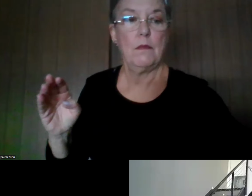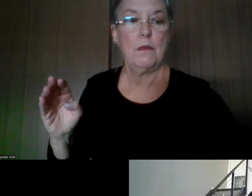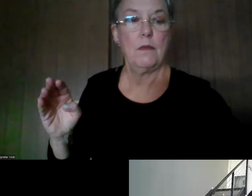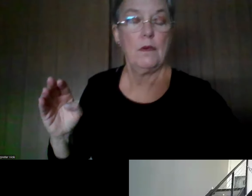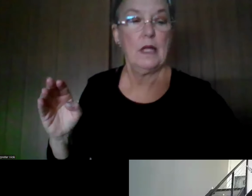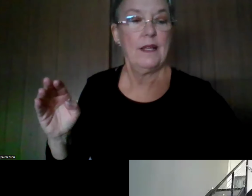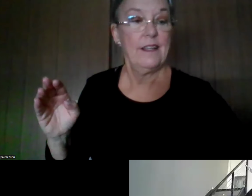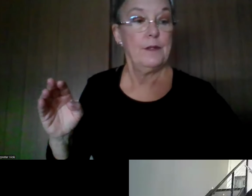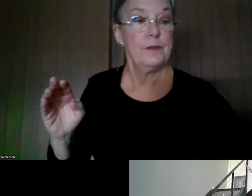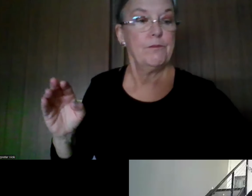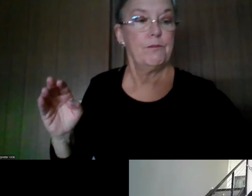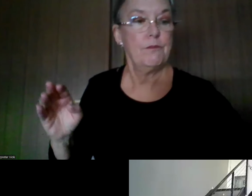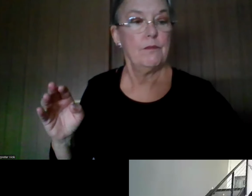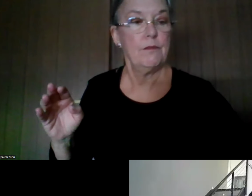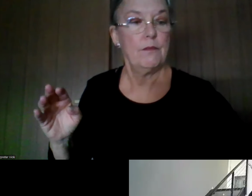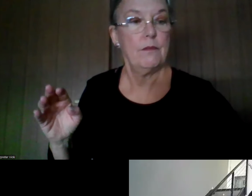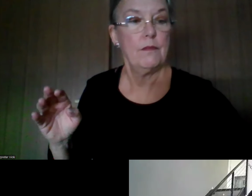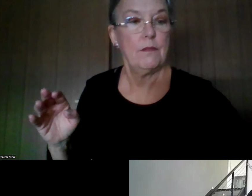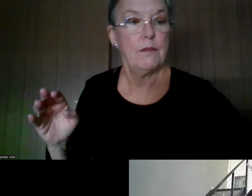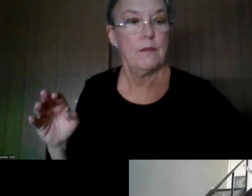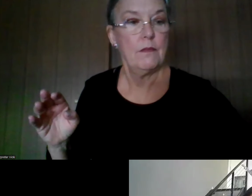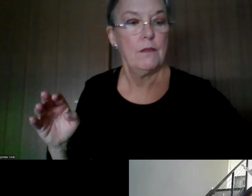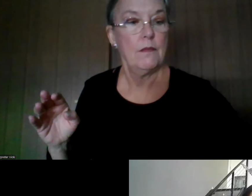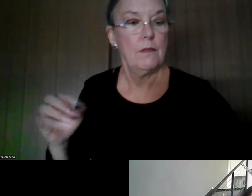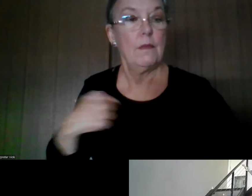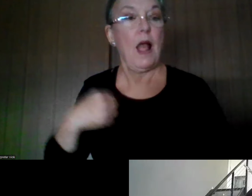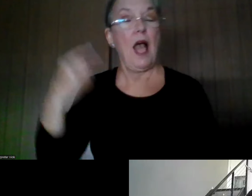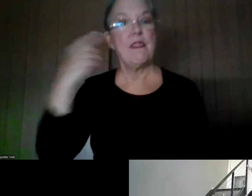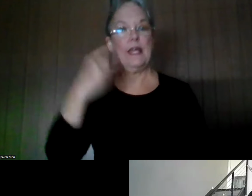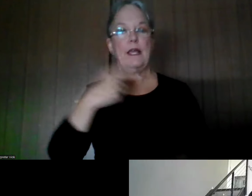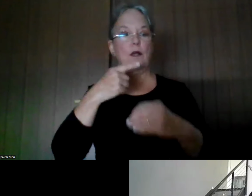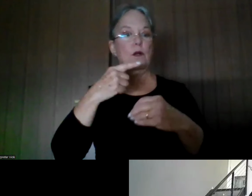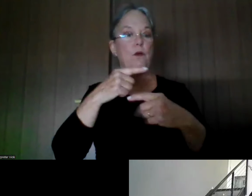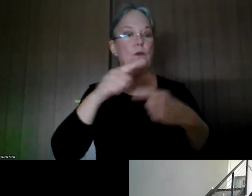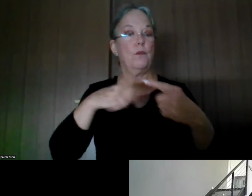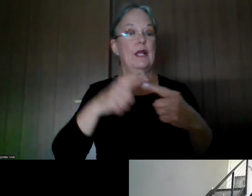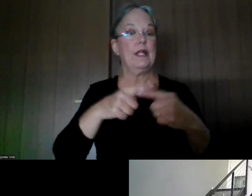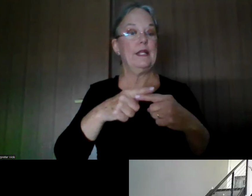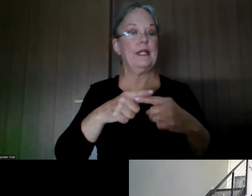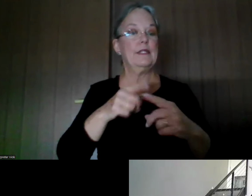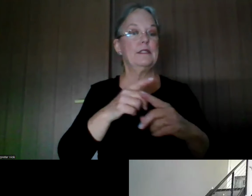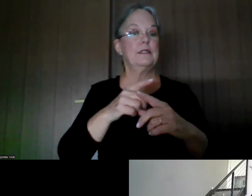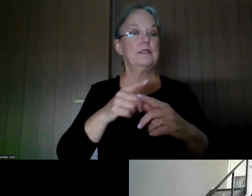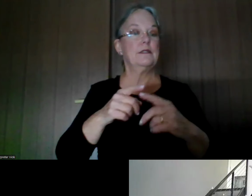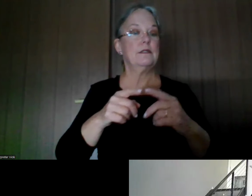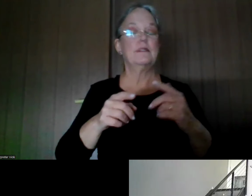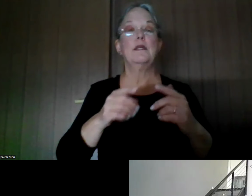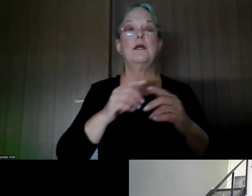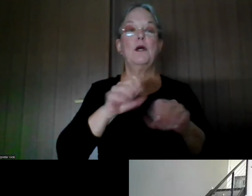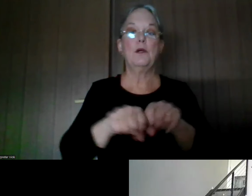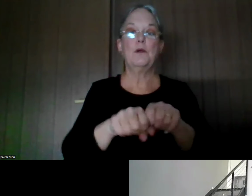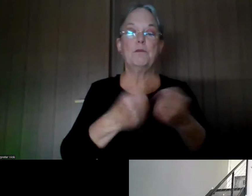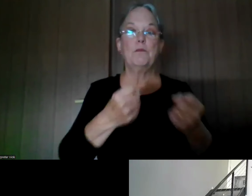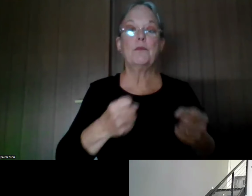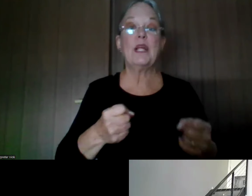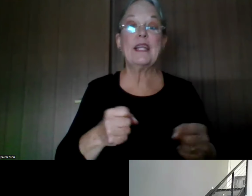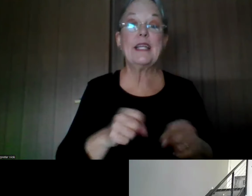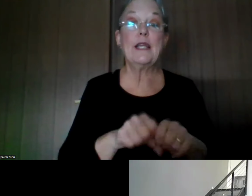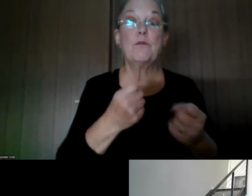Yeah, I think when it comes to breaking the silence, it's just so crucial for us to really amplify survivors who are youth, who